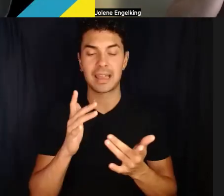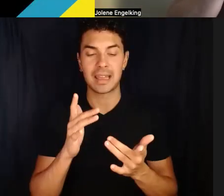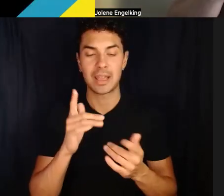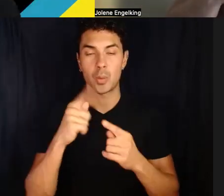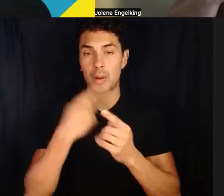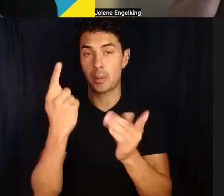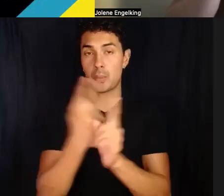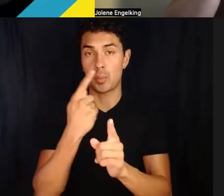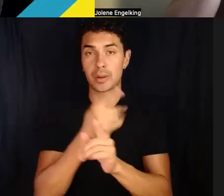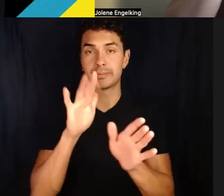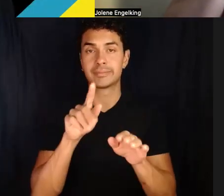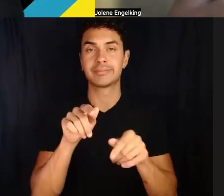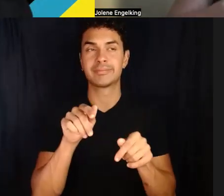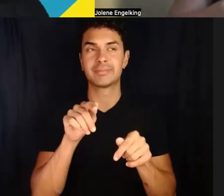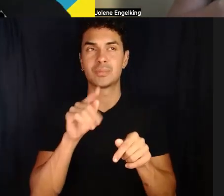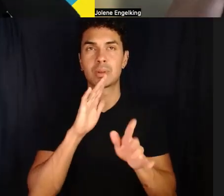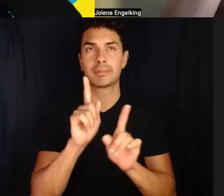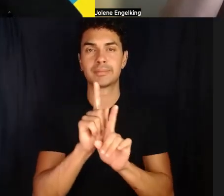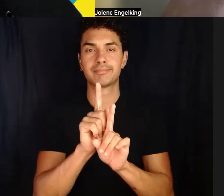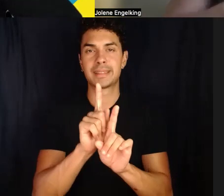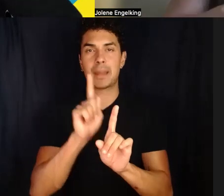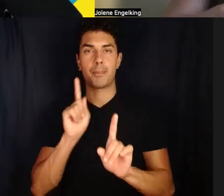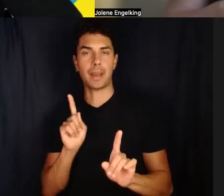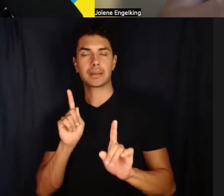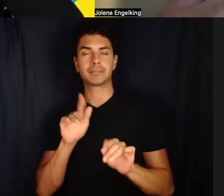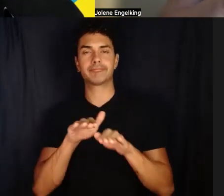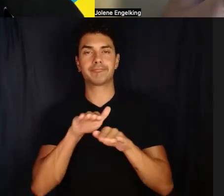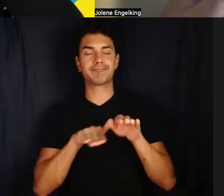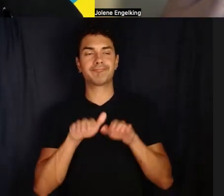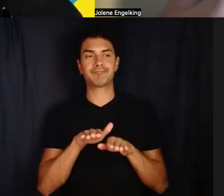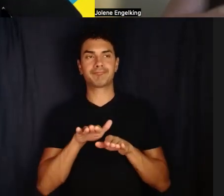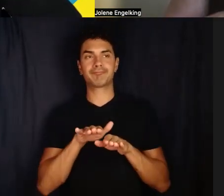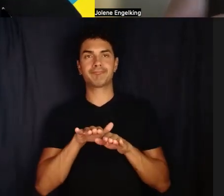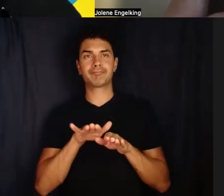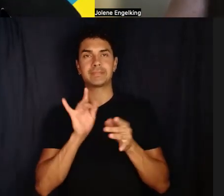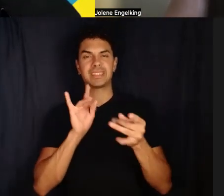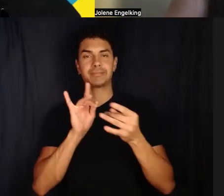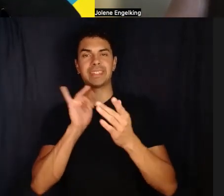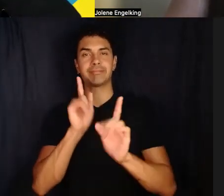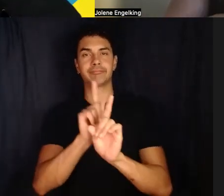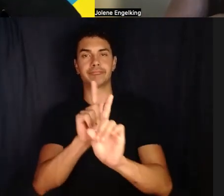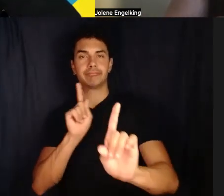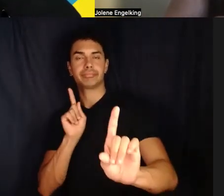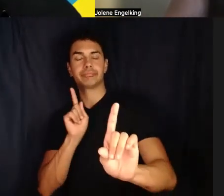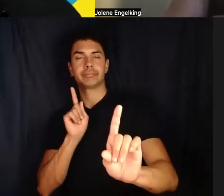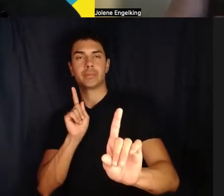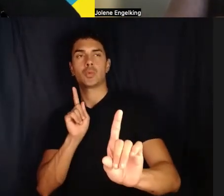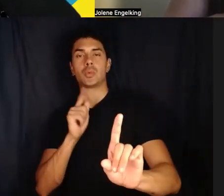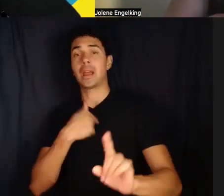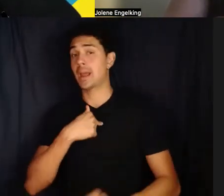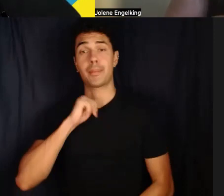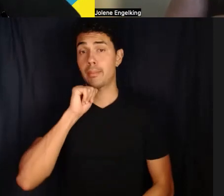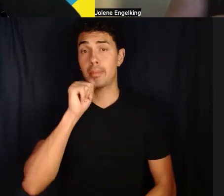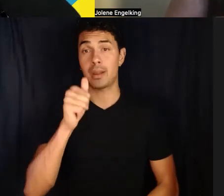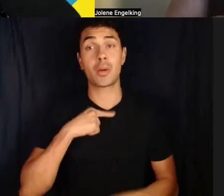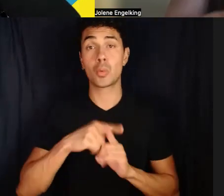you need, like, even because I am not enrolled, I'm also incredibly light-skinned. There's times where I need to